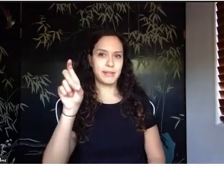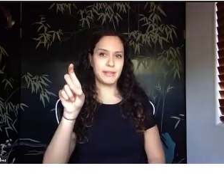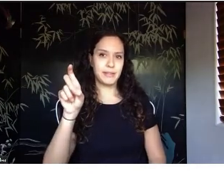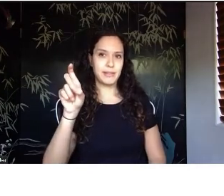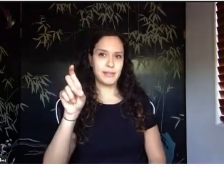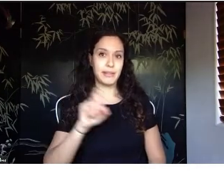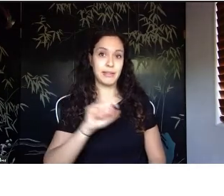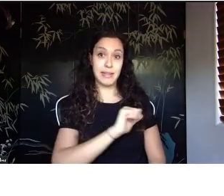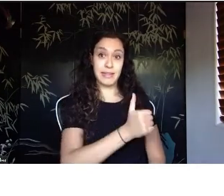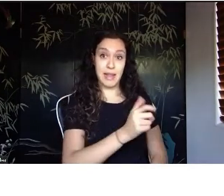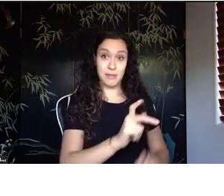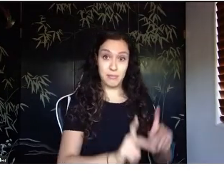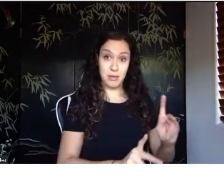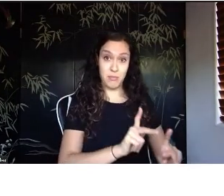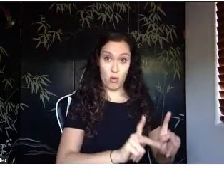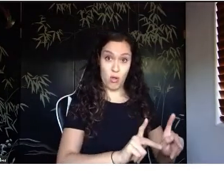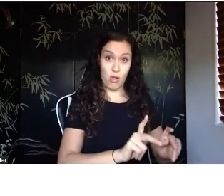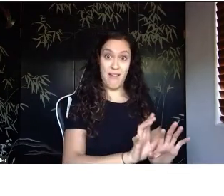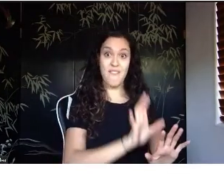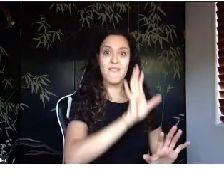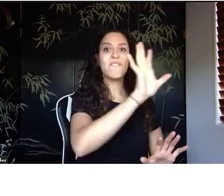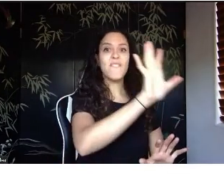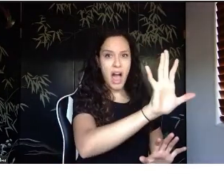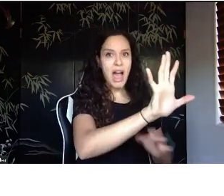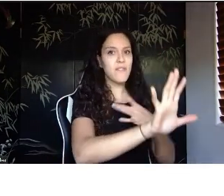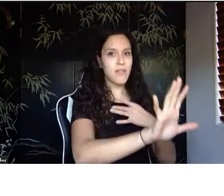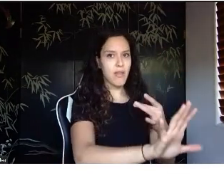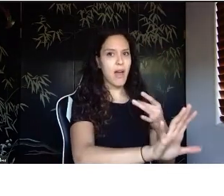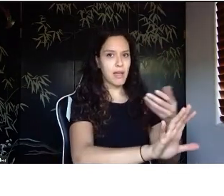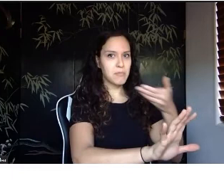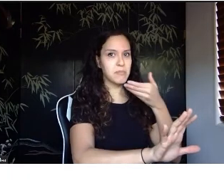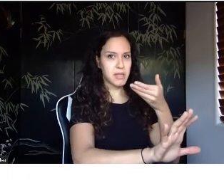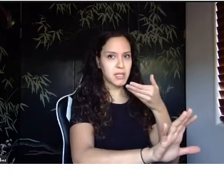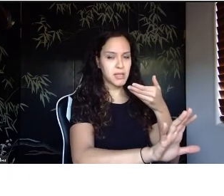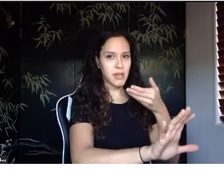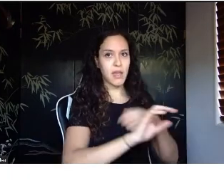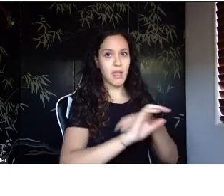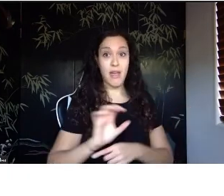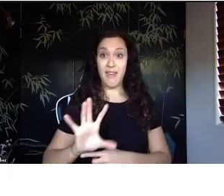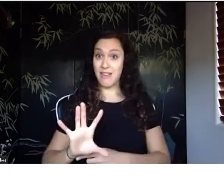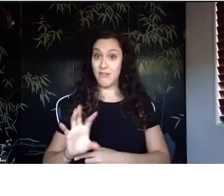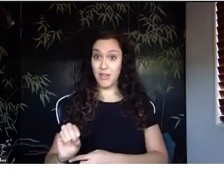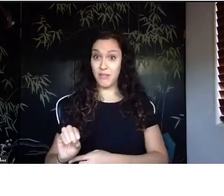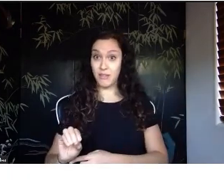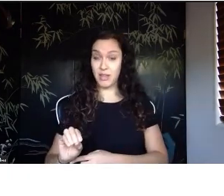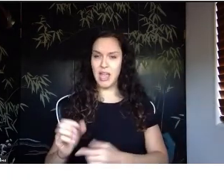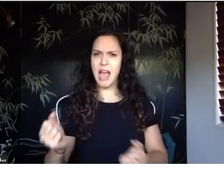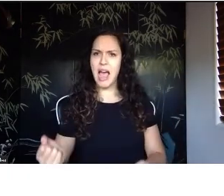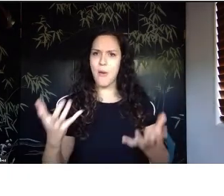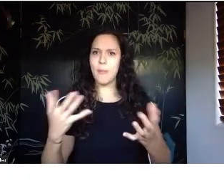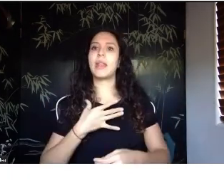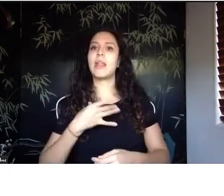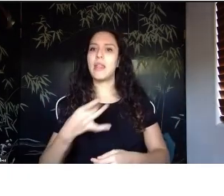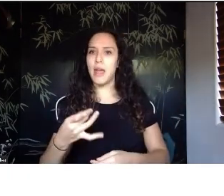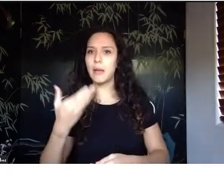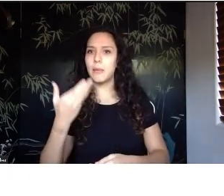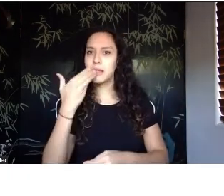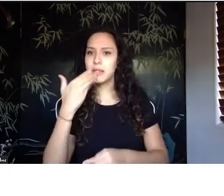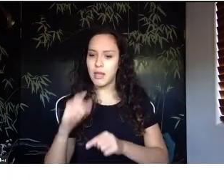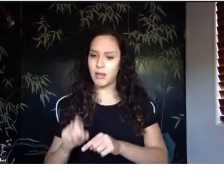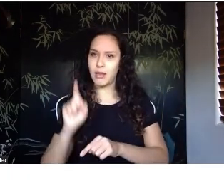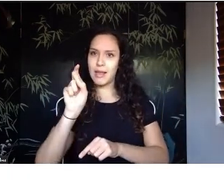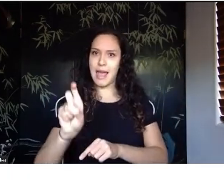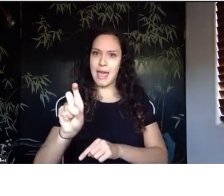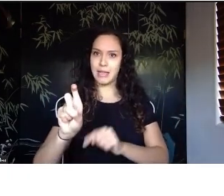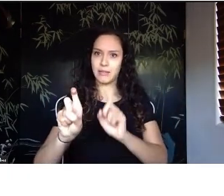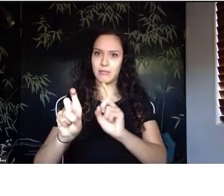how many out of 50? Again, 5 out of 10 people is the same as how many out of